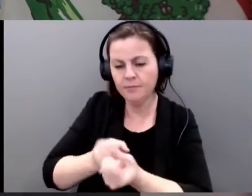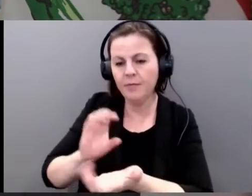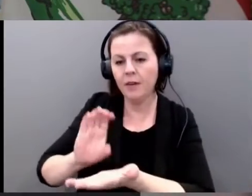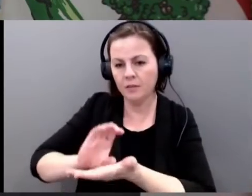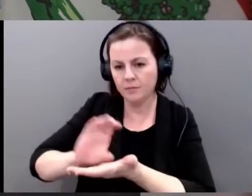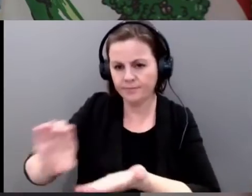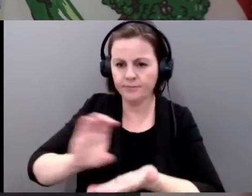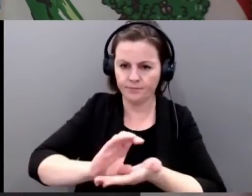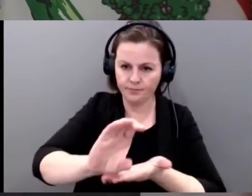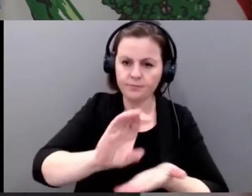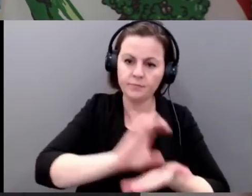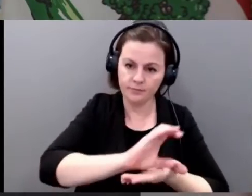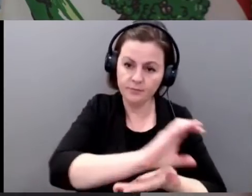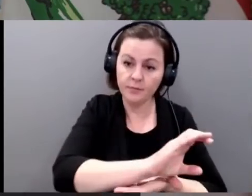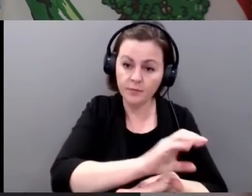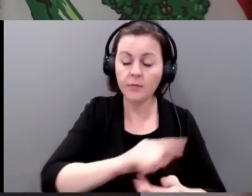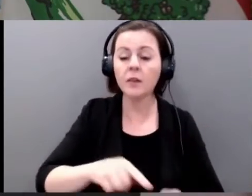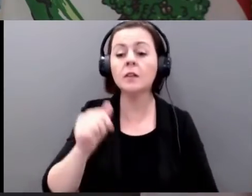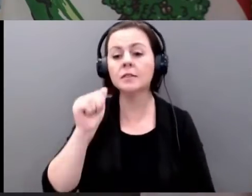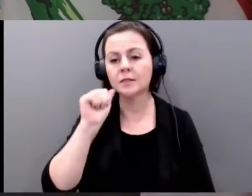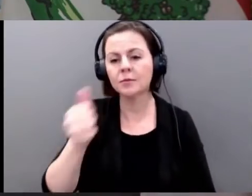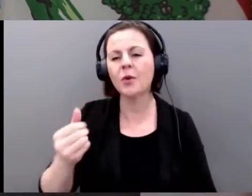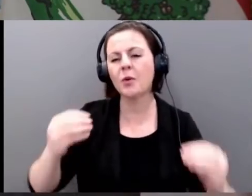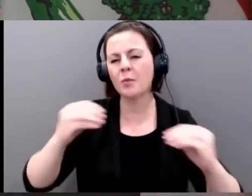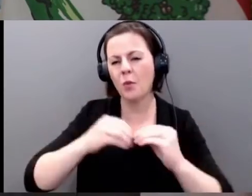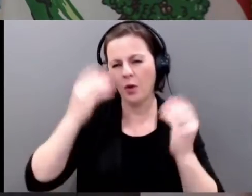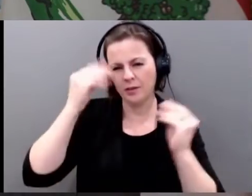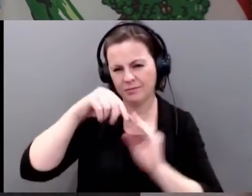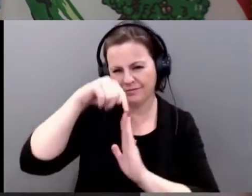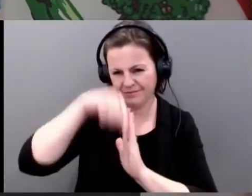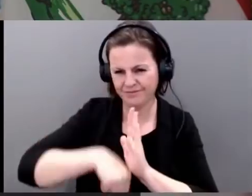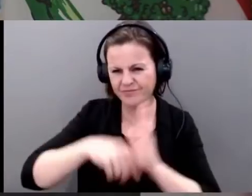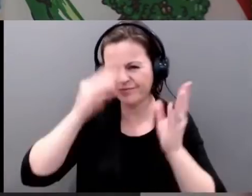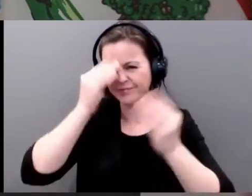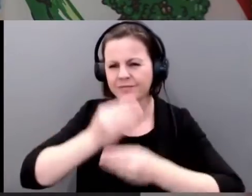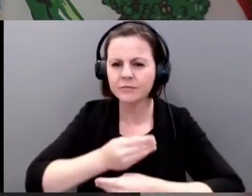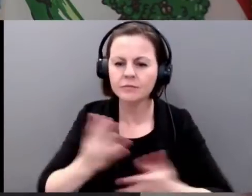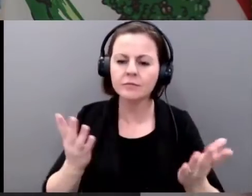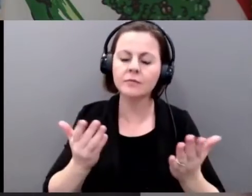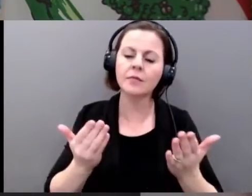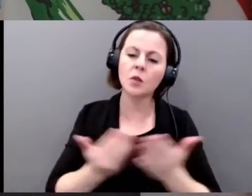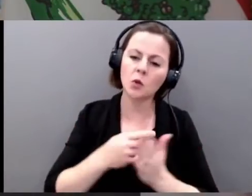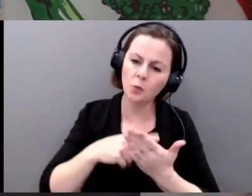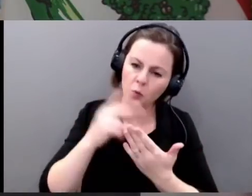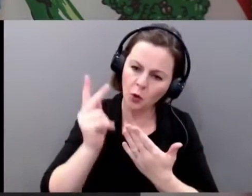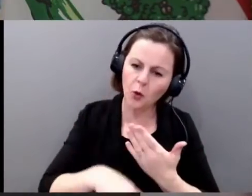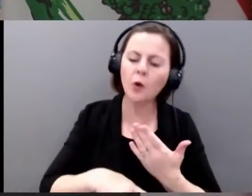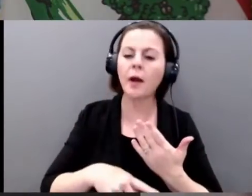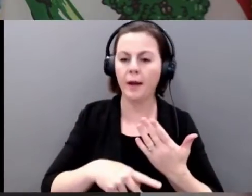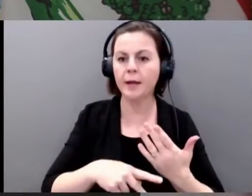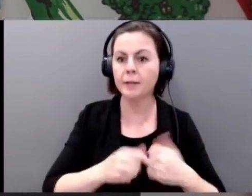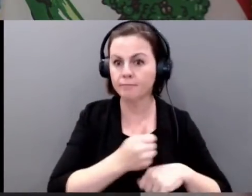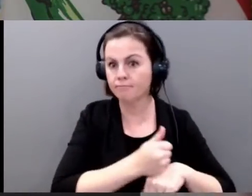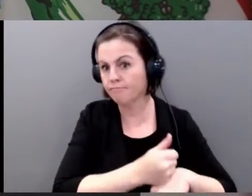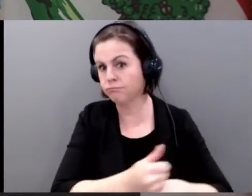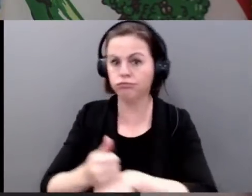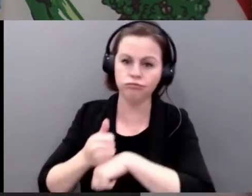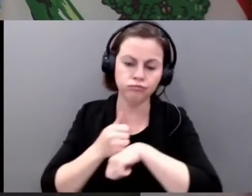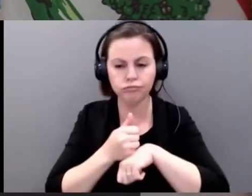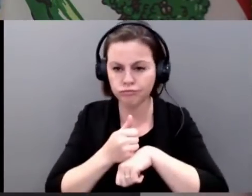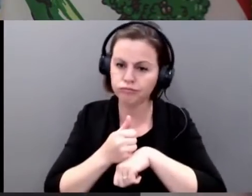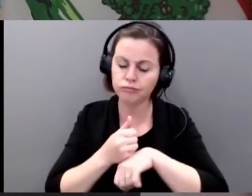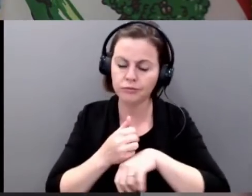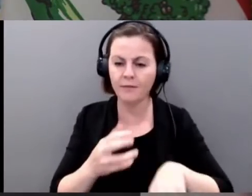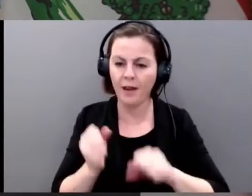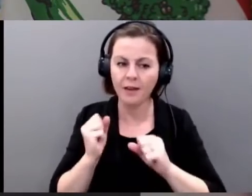measures. And tomorrow we will be providing more information and new details on some new programs that we intend to roll out quickly. In terms of